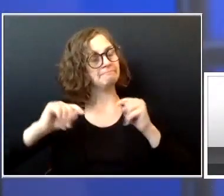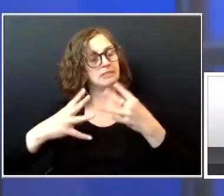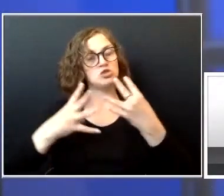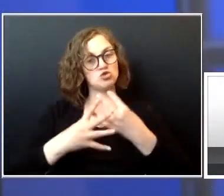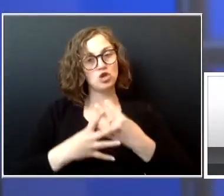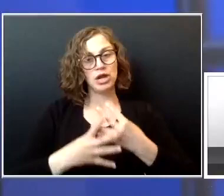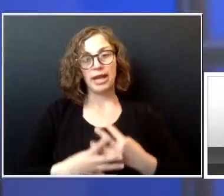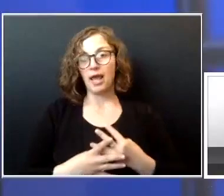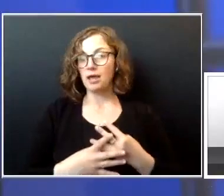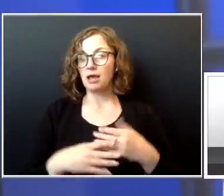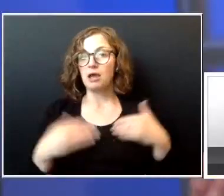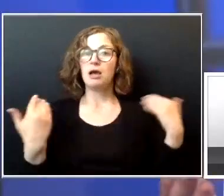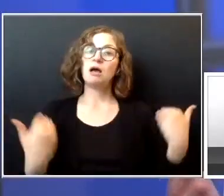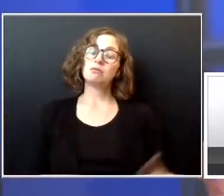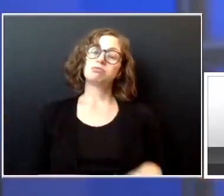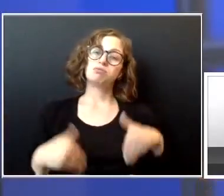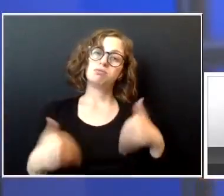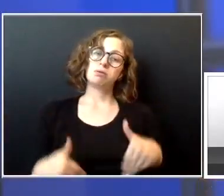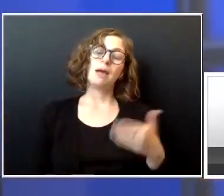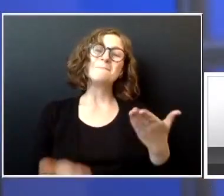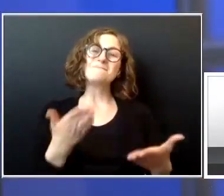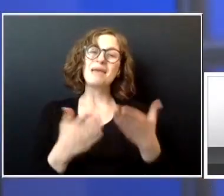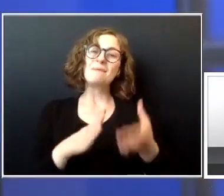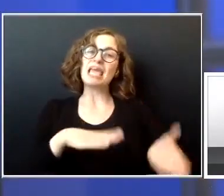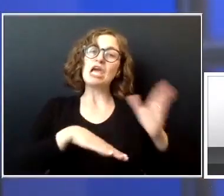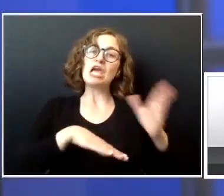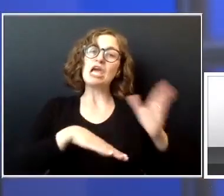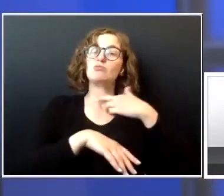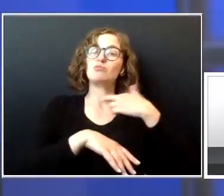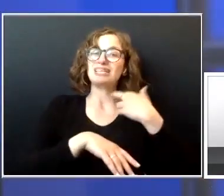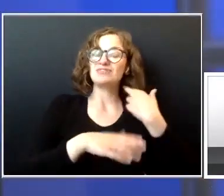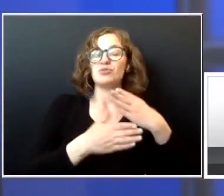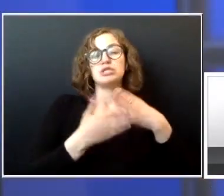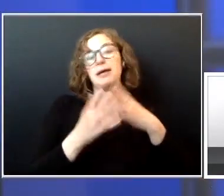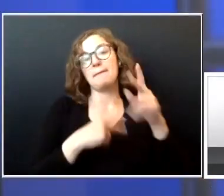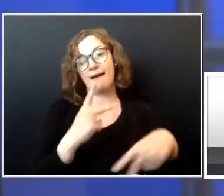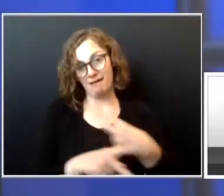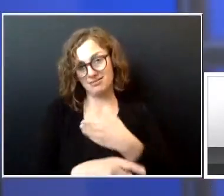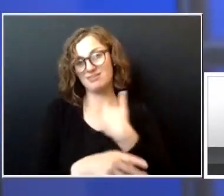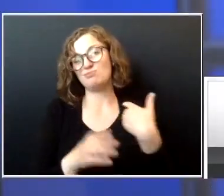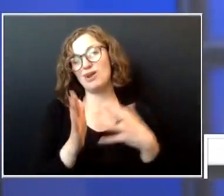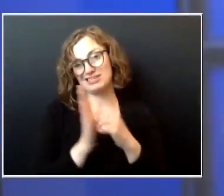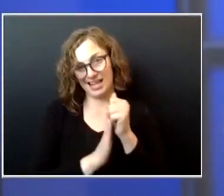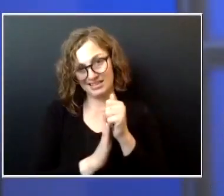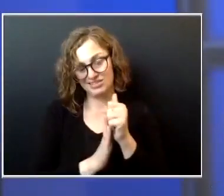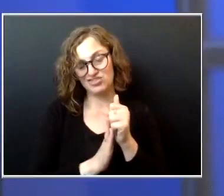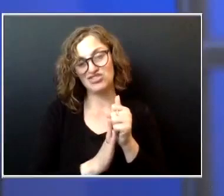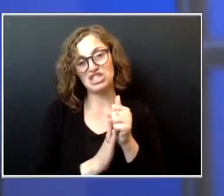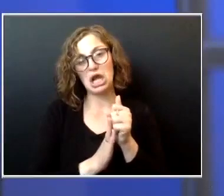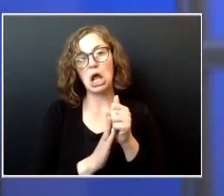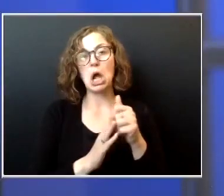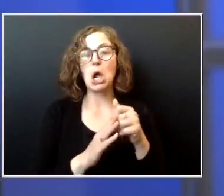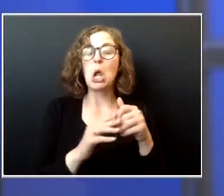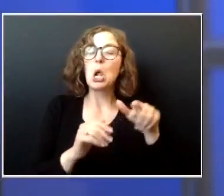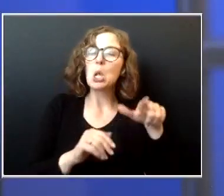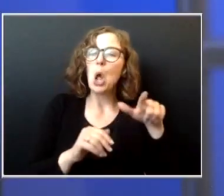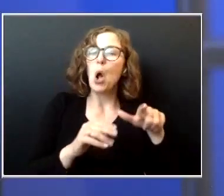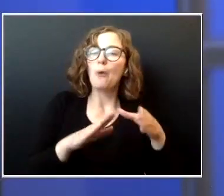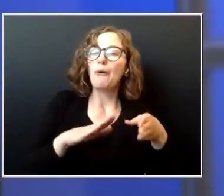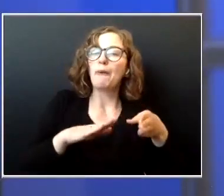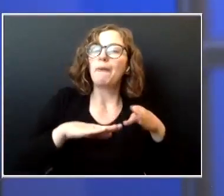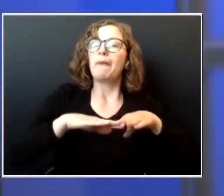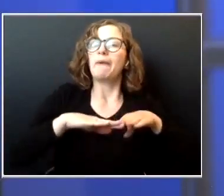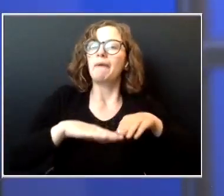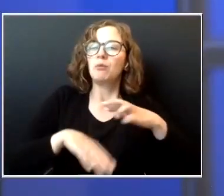an increased incidence of some types of, breast cancer, very low, increased risk, but studies show that